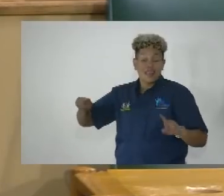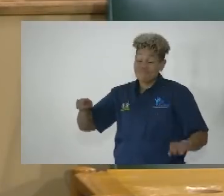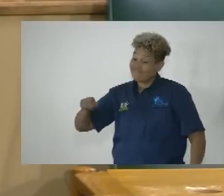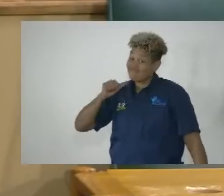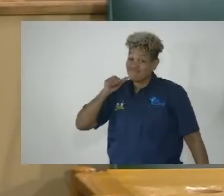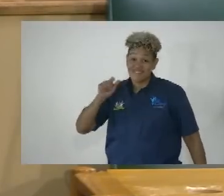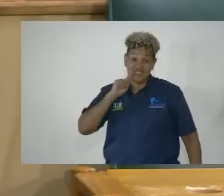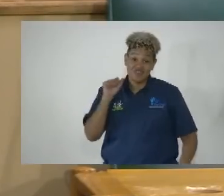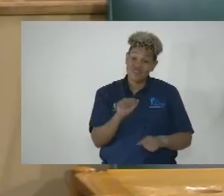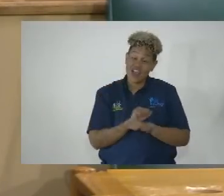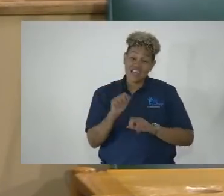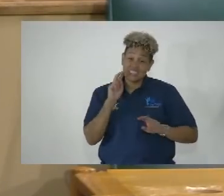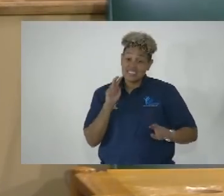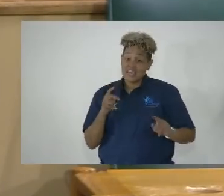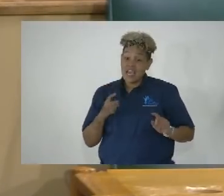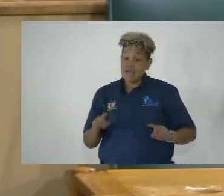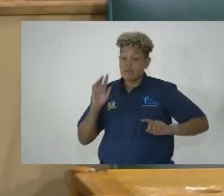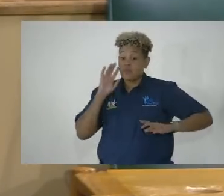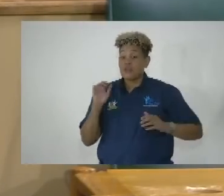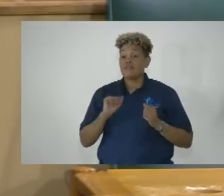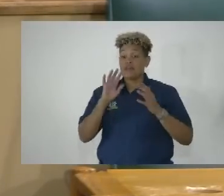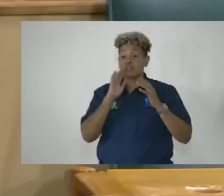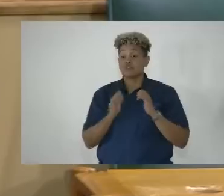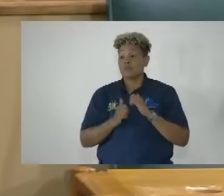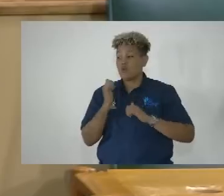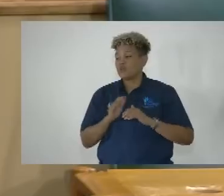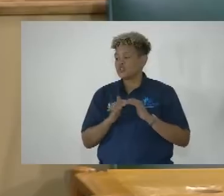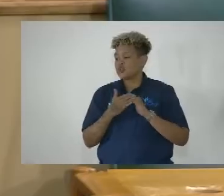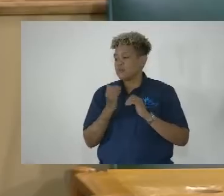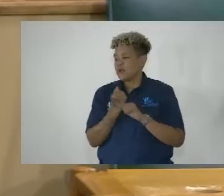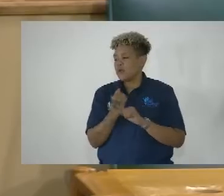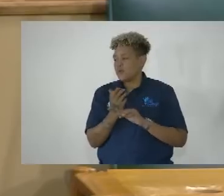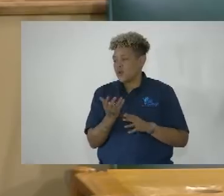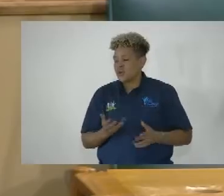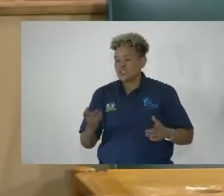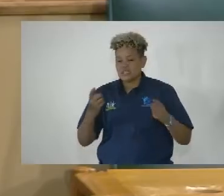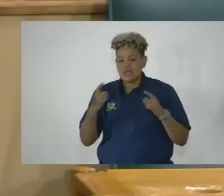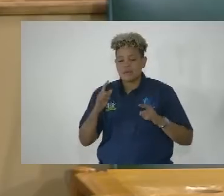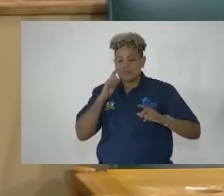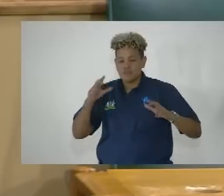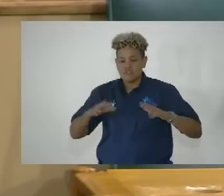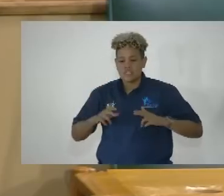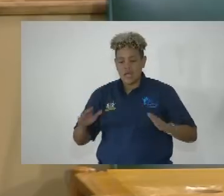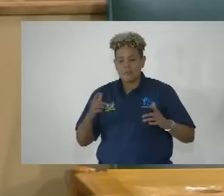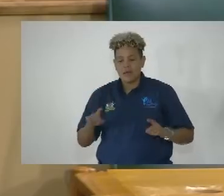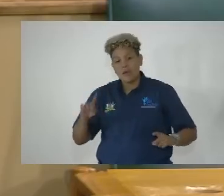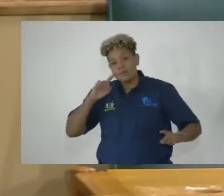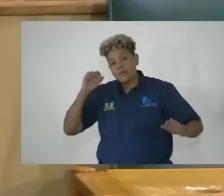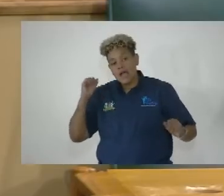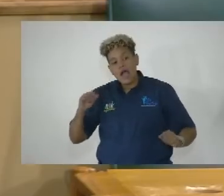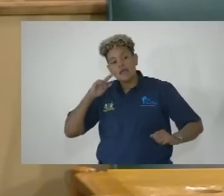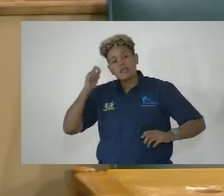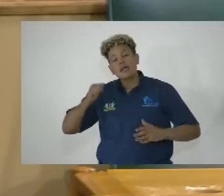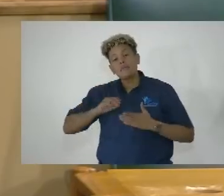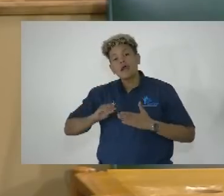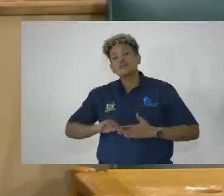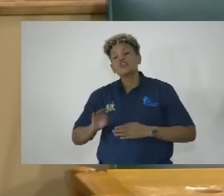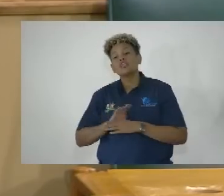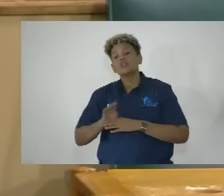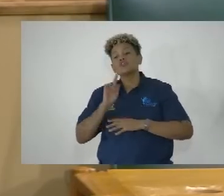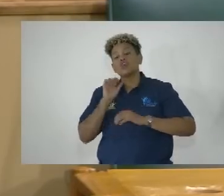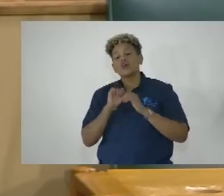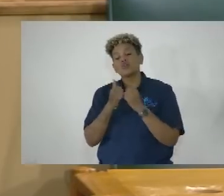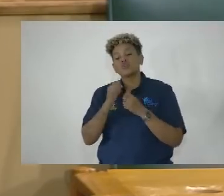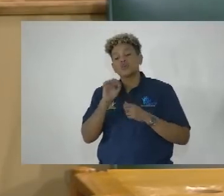not the reality that will face most Jamaican workers in retirement. The Pension Industry Association